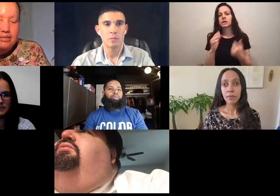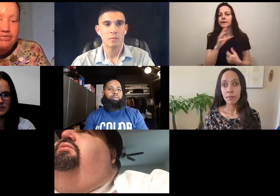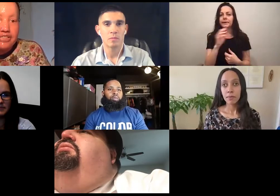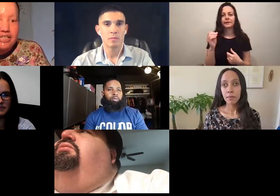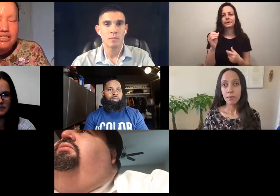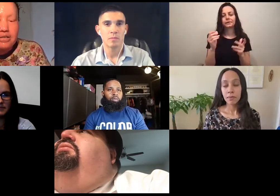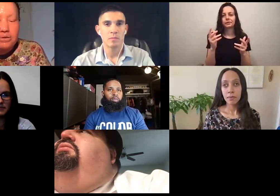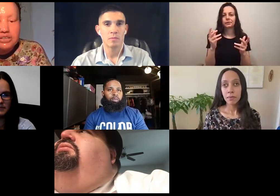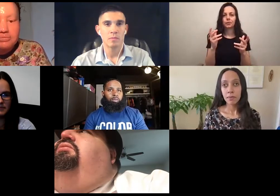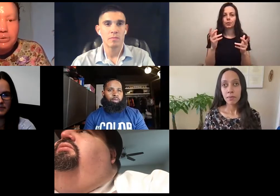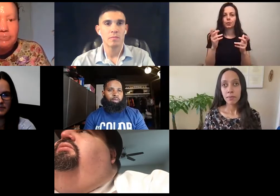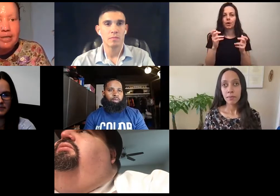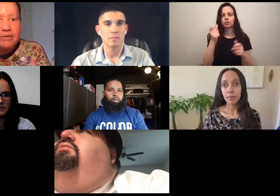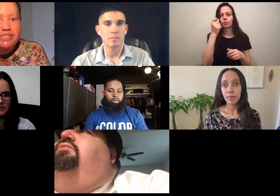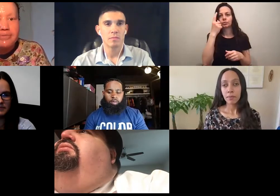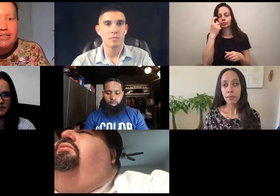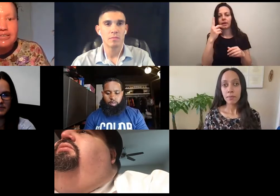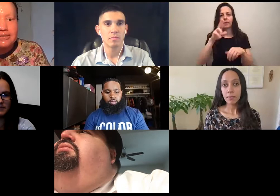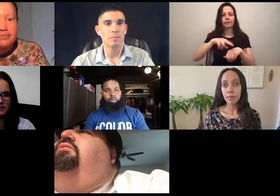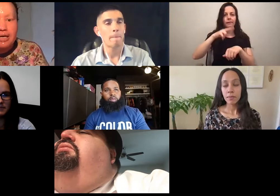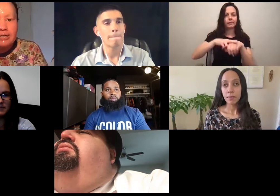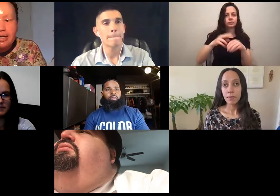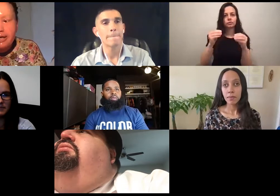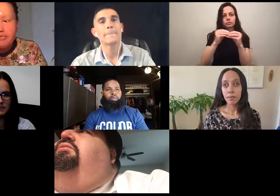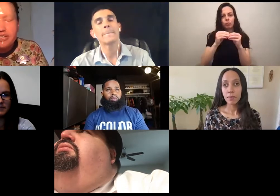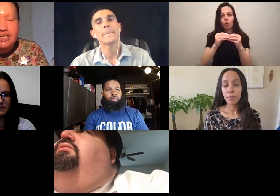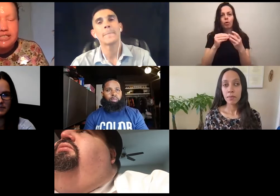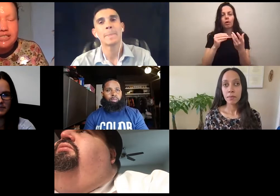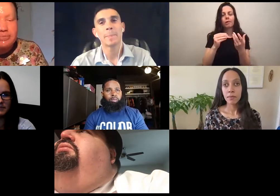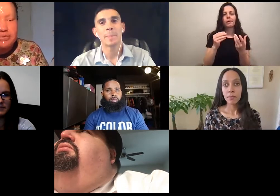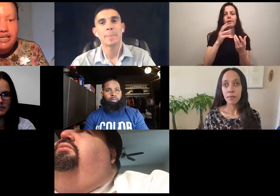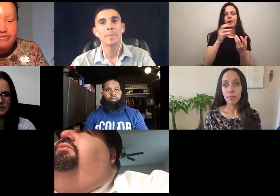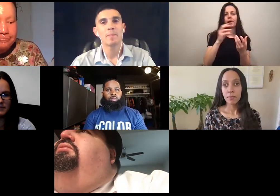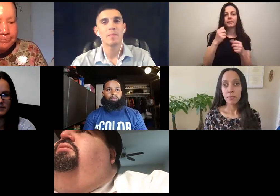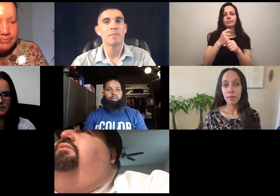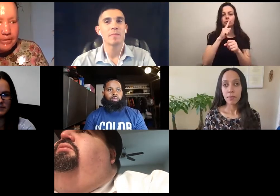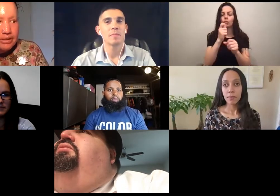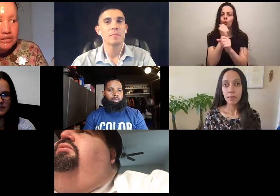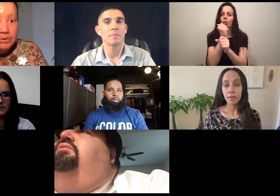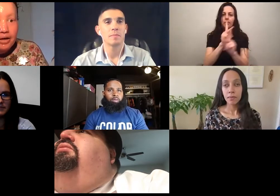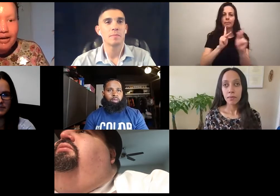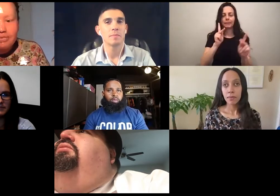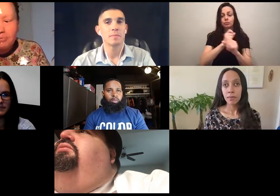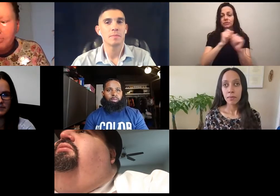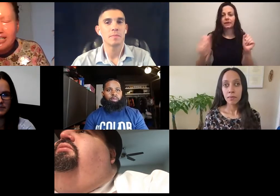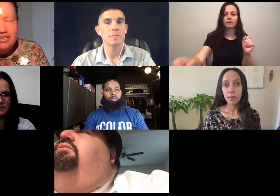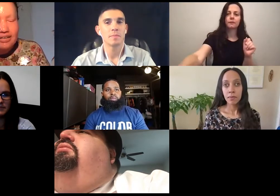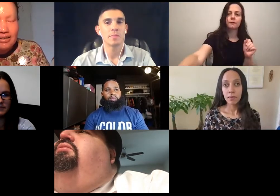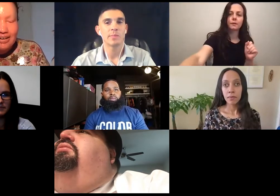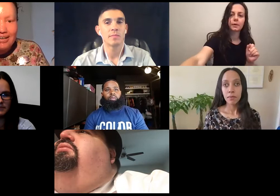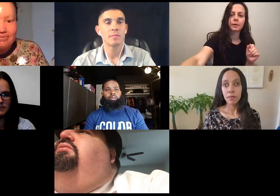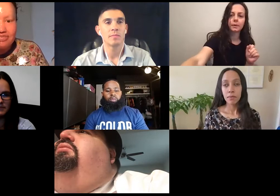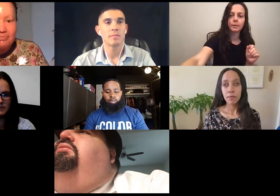understand First Nations cultures more and respect and keep First Nations people safe. So I am a